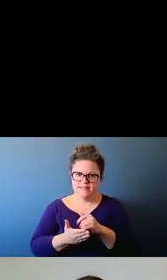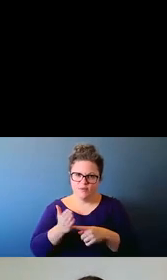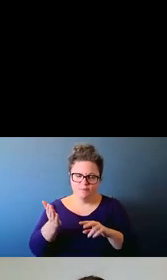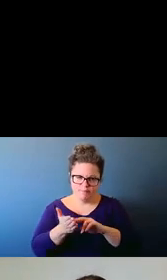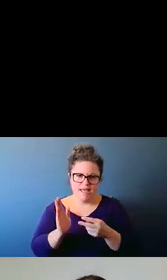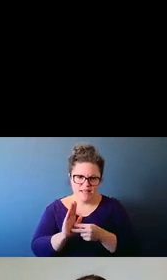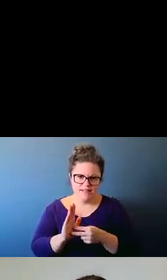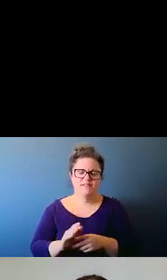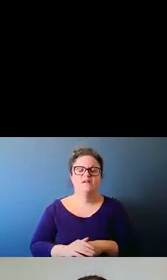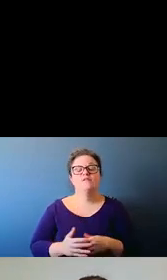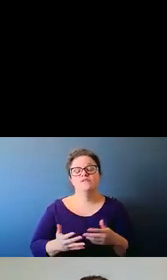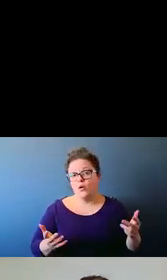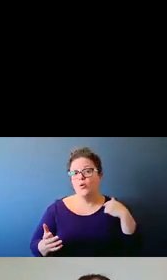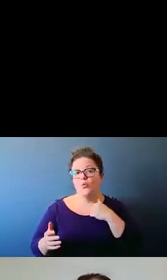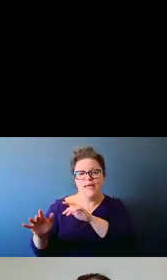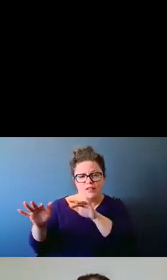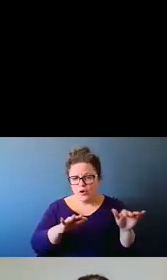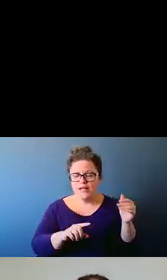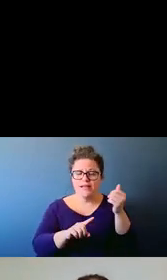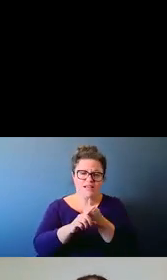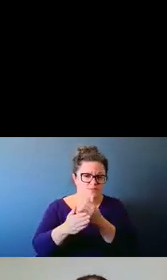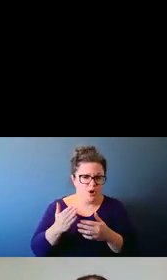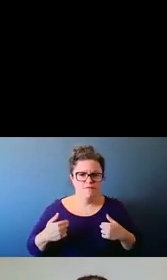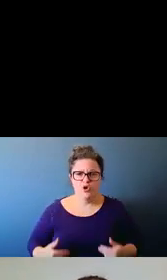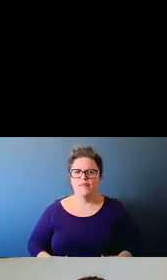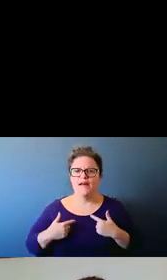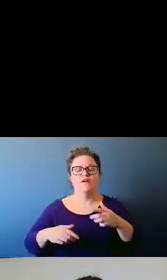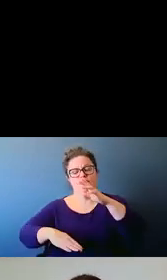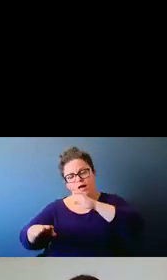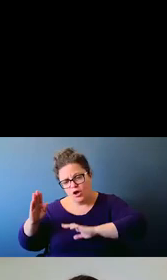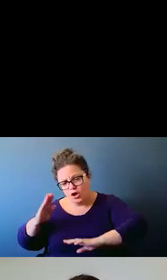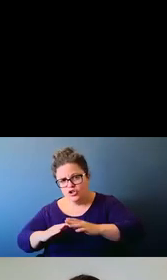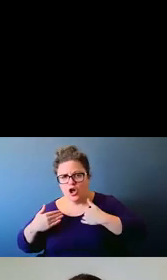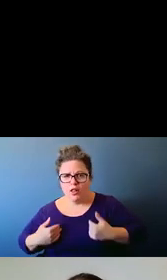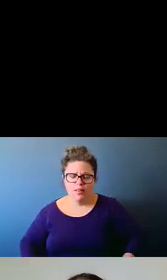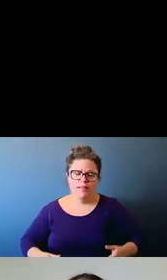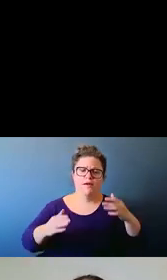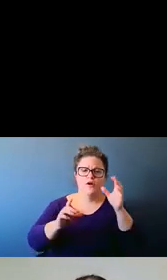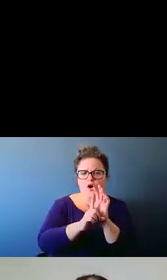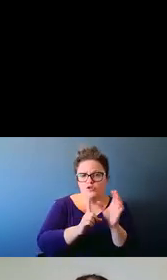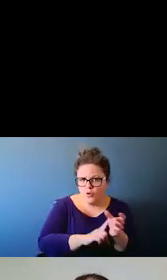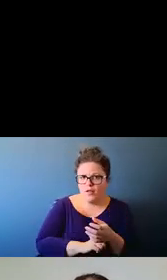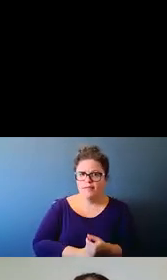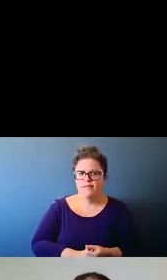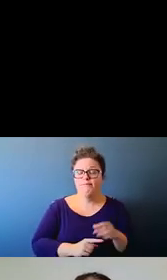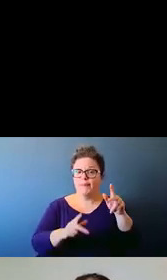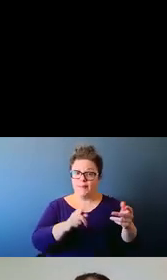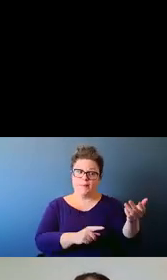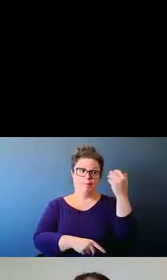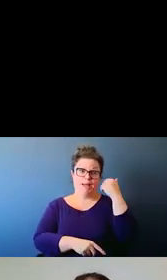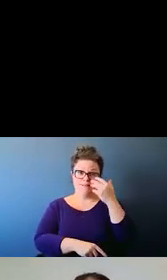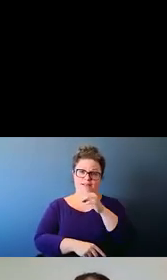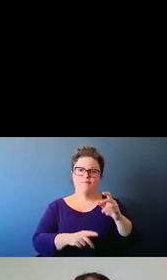Basically, we look at every part of humans, biological through to cultural, both in the past and through to the present.